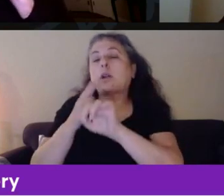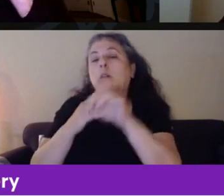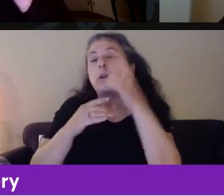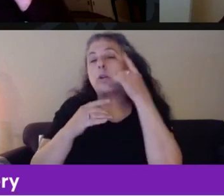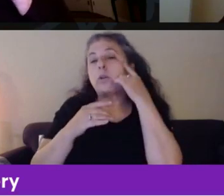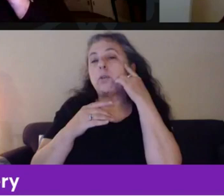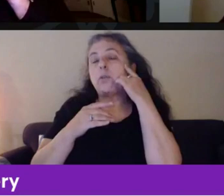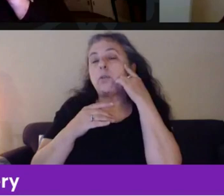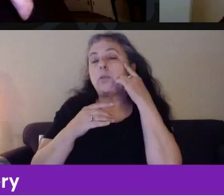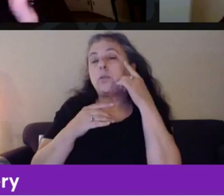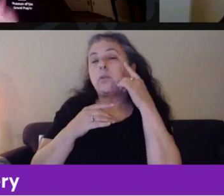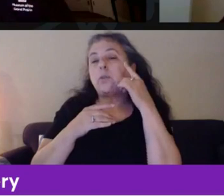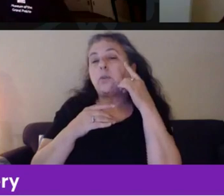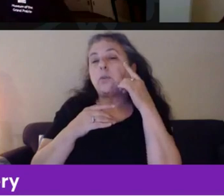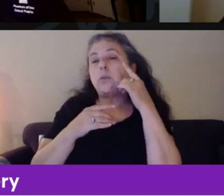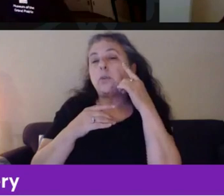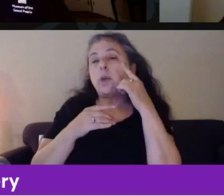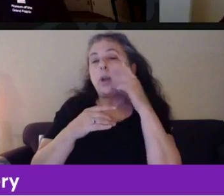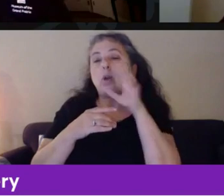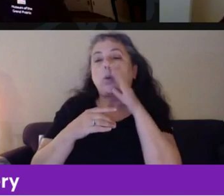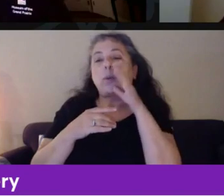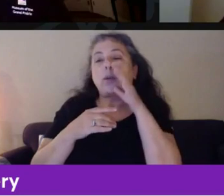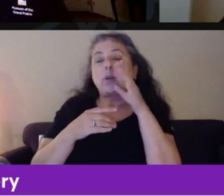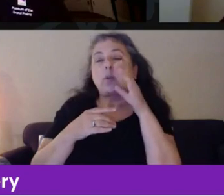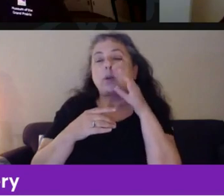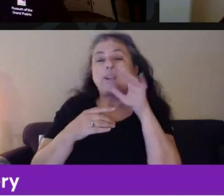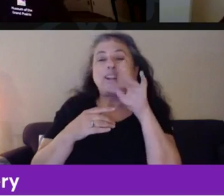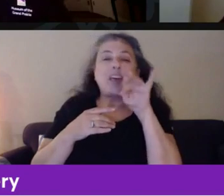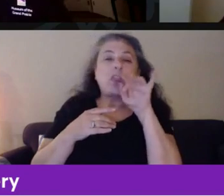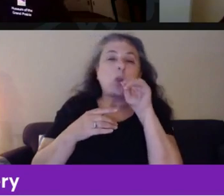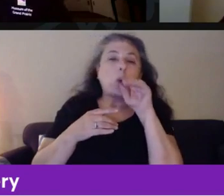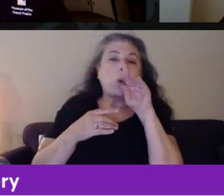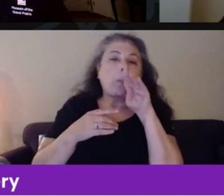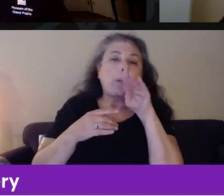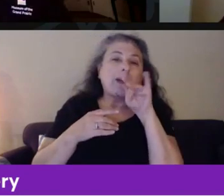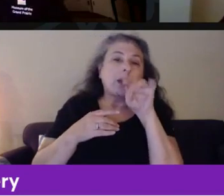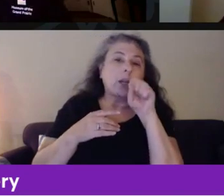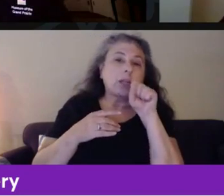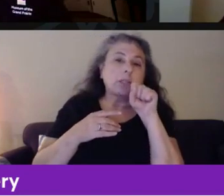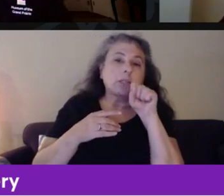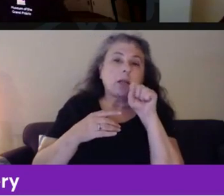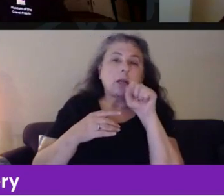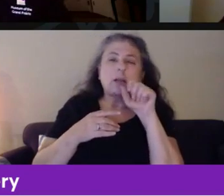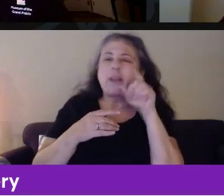her mother was an ethnobotanist and a teacher, I believe, at University of